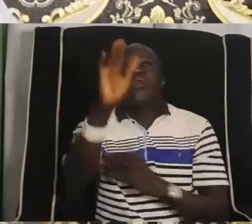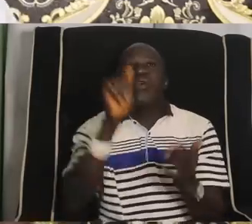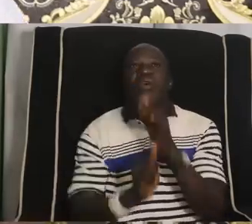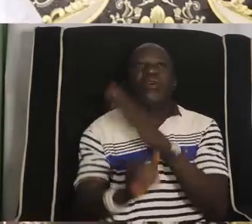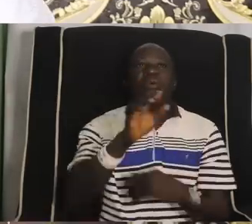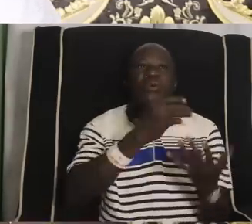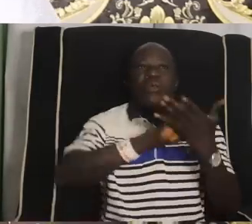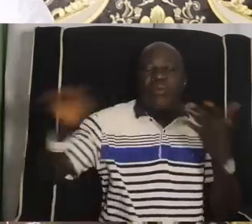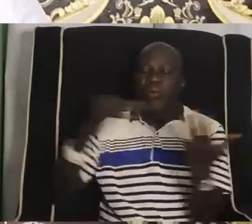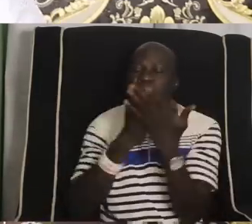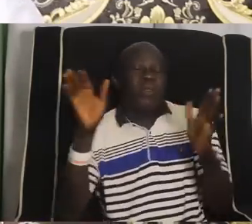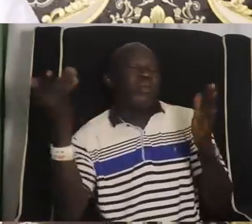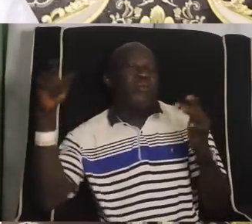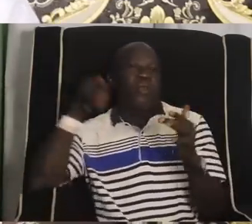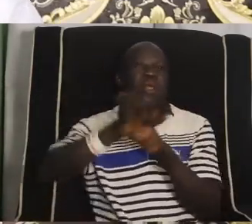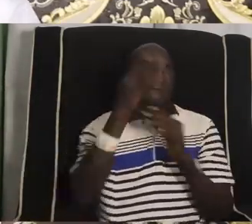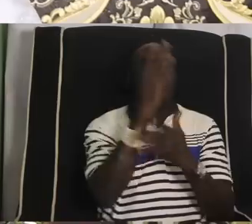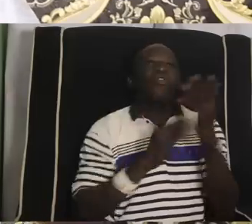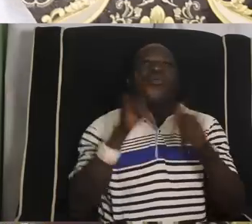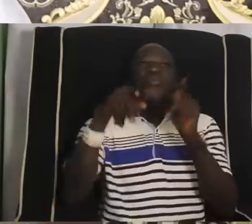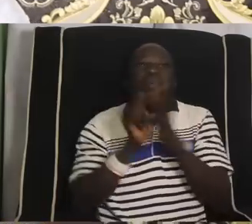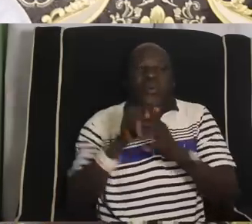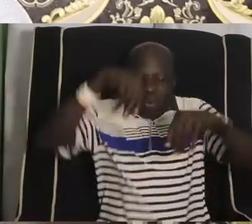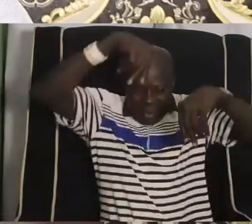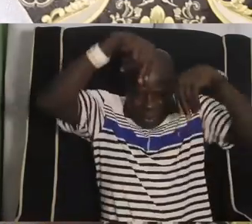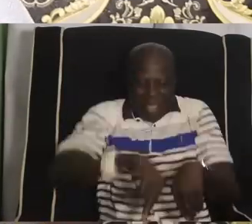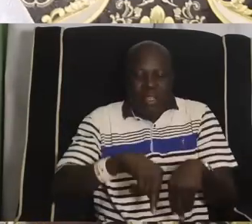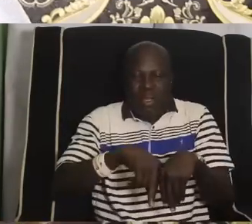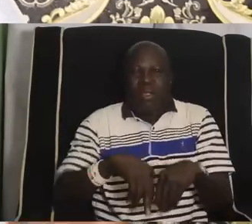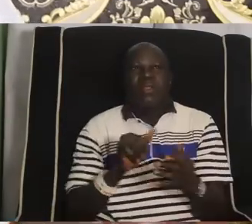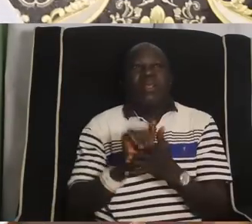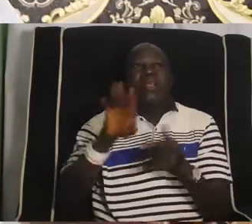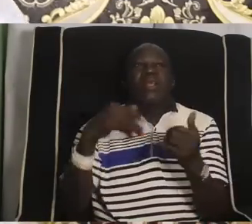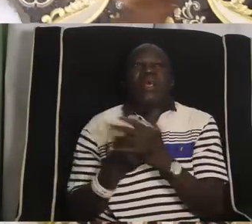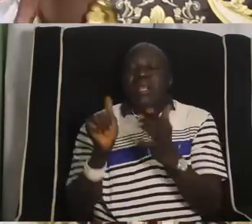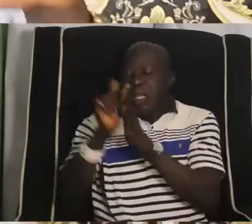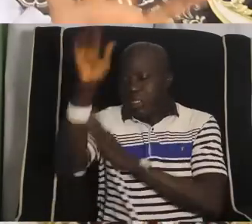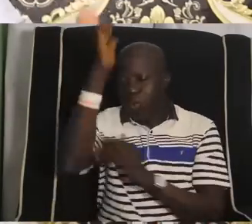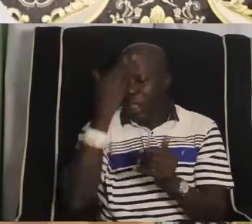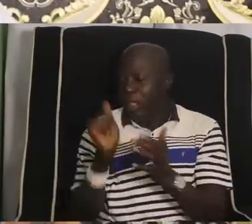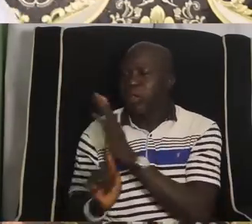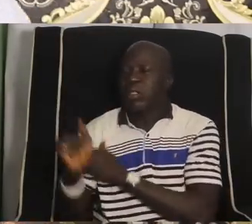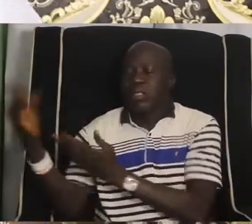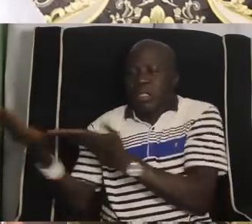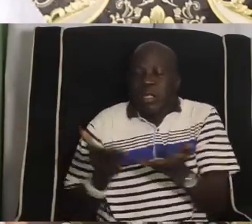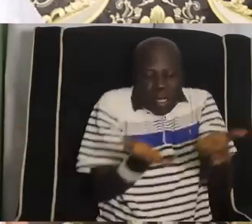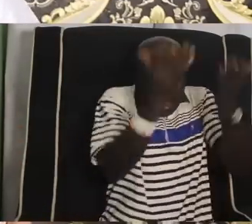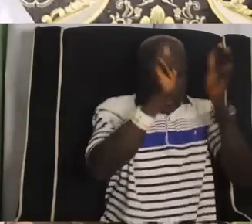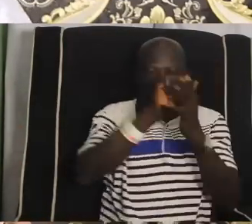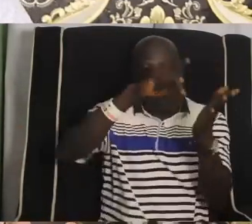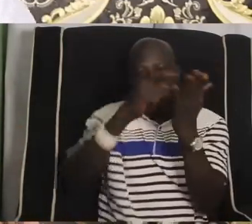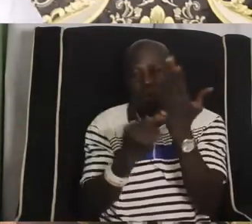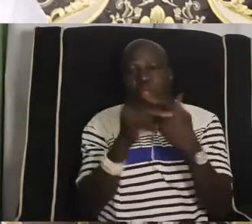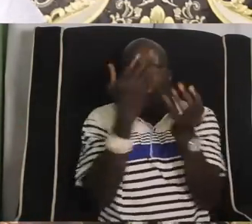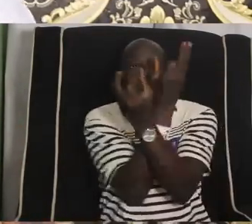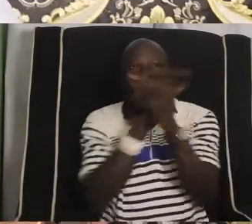sa fun. What must flee away from me? Opolopo ti jesi ofin yen. A lot of people are for victim. Nilu ase gbe eto ile de. That's what the Lord raised this people. Lati tu